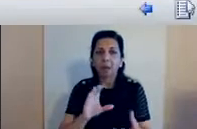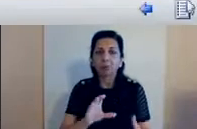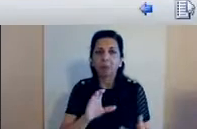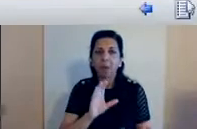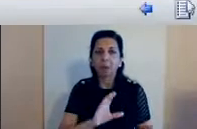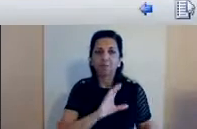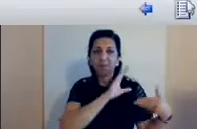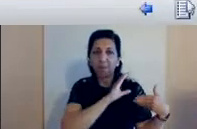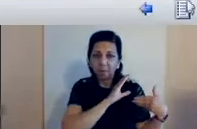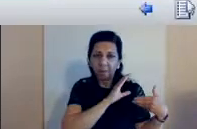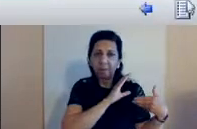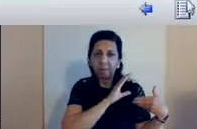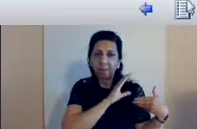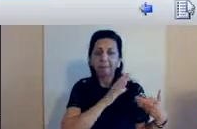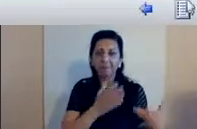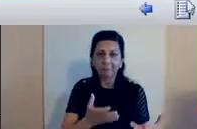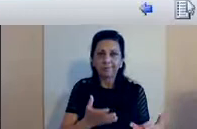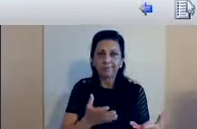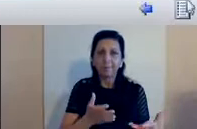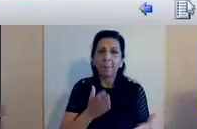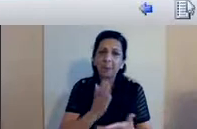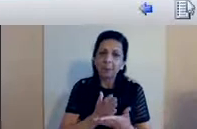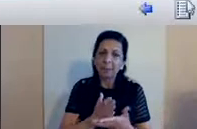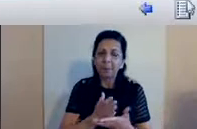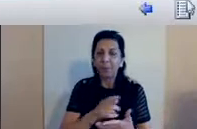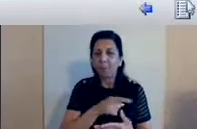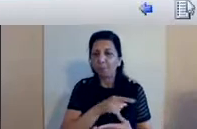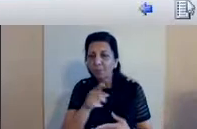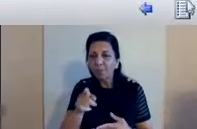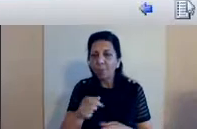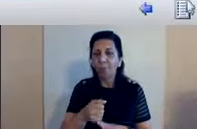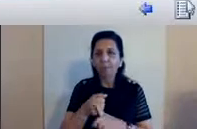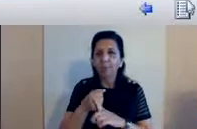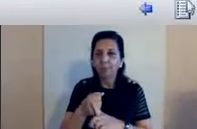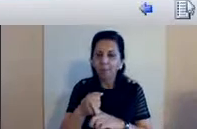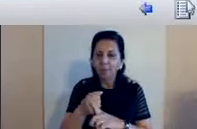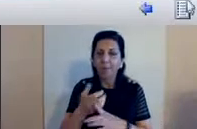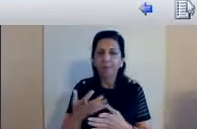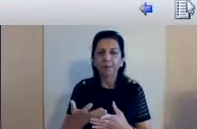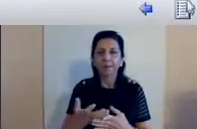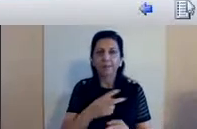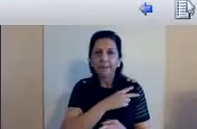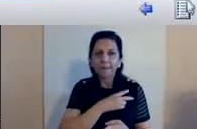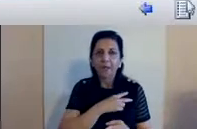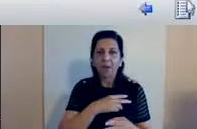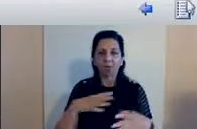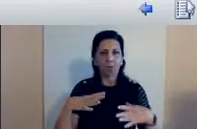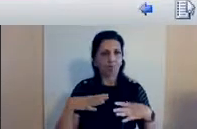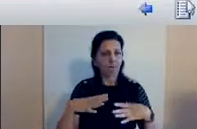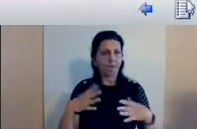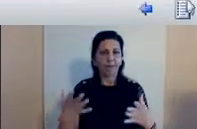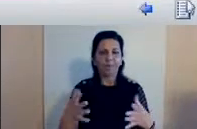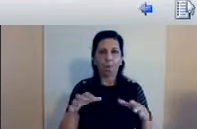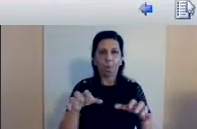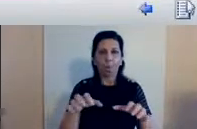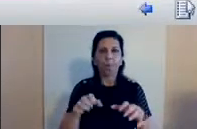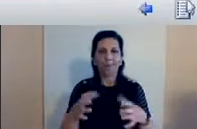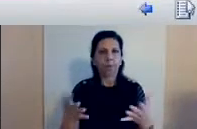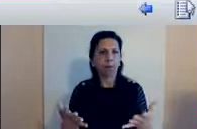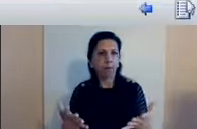sure they're fully supported and refreshed and ready to face the winter challenges. But